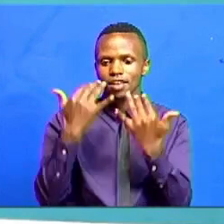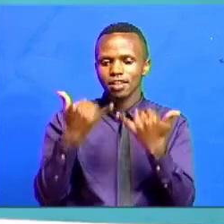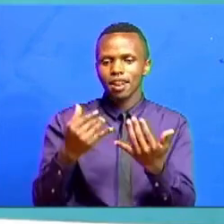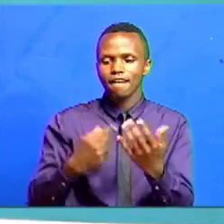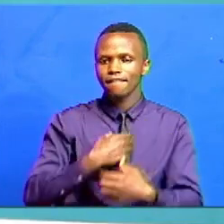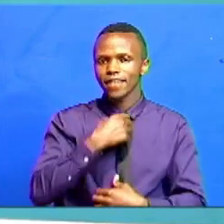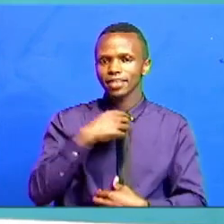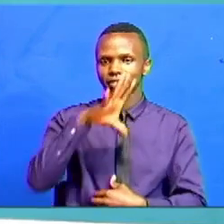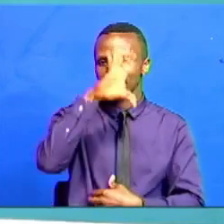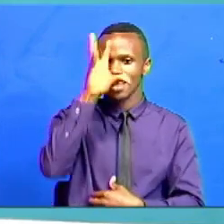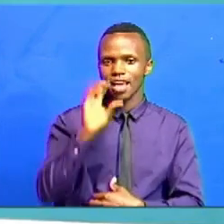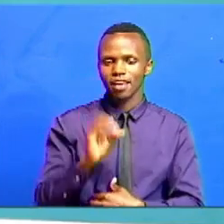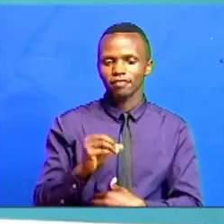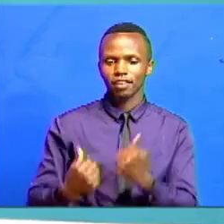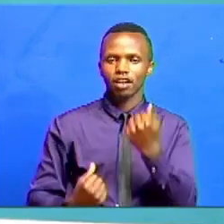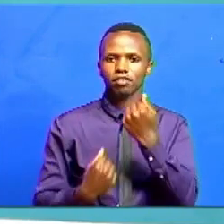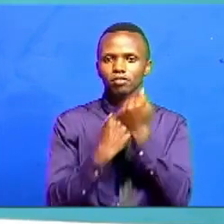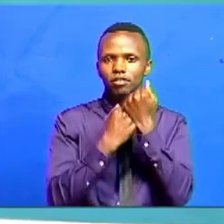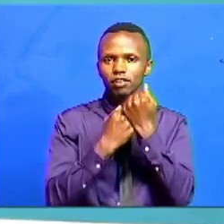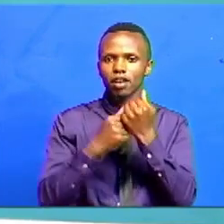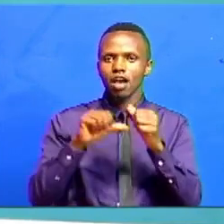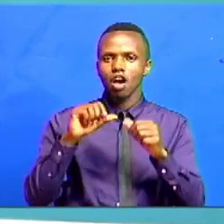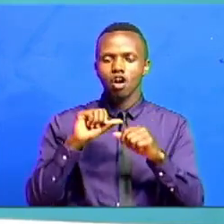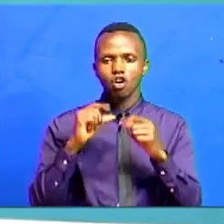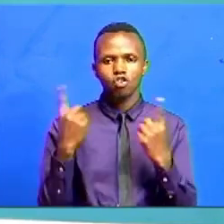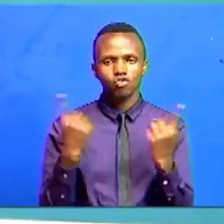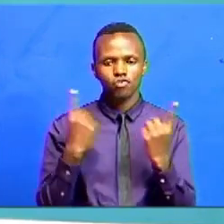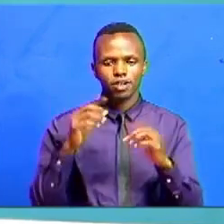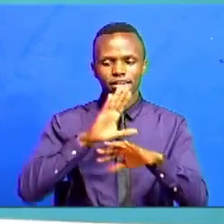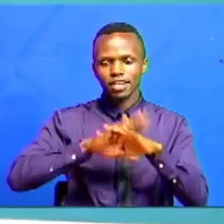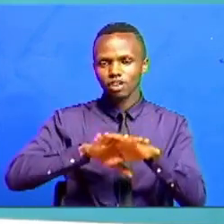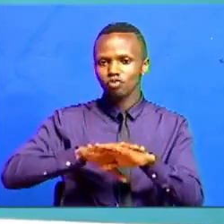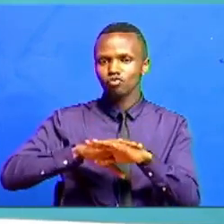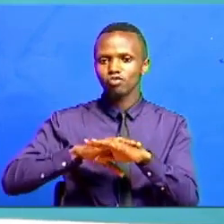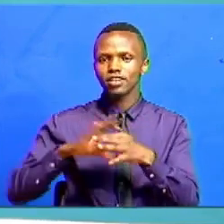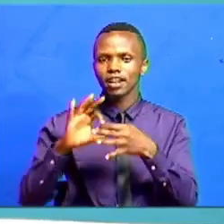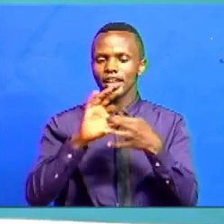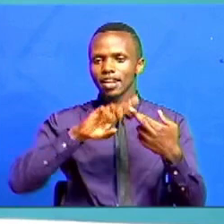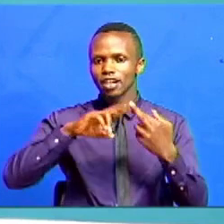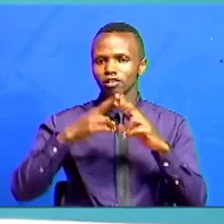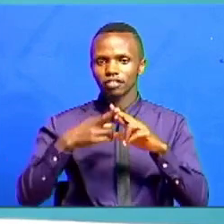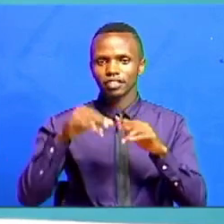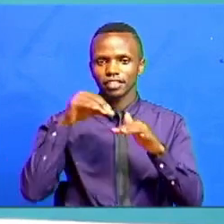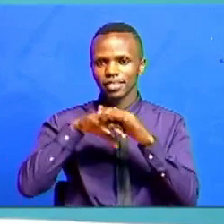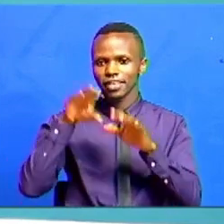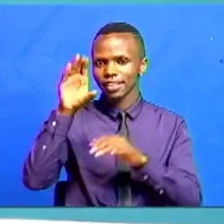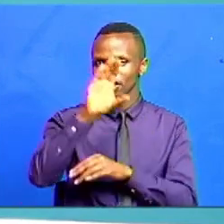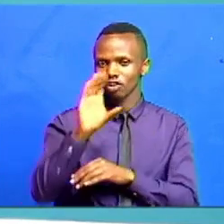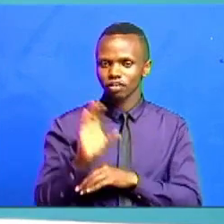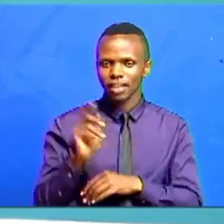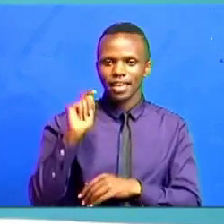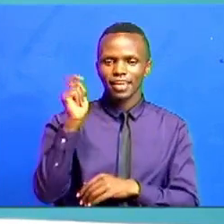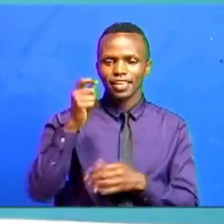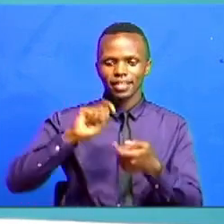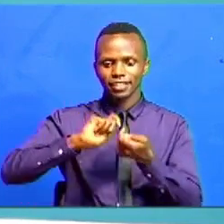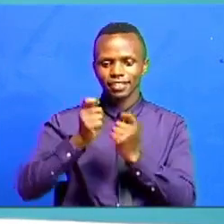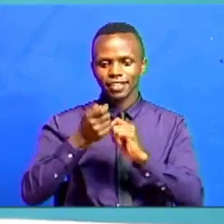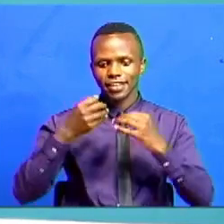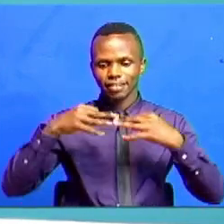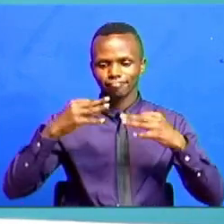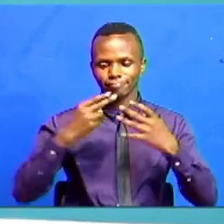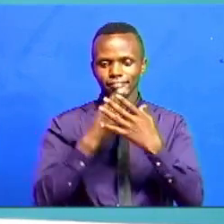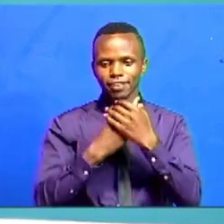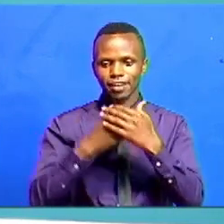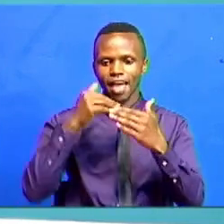Africa comes to bolster an already good relationship with the continent, Kenya being Iran's second largest trading partner after South